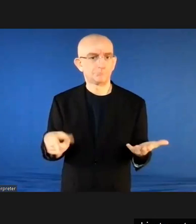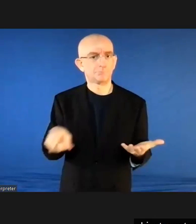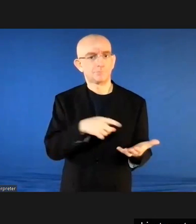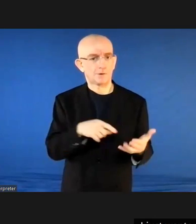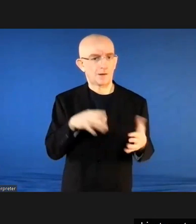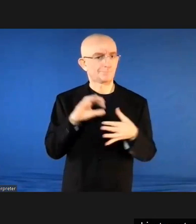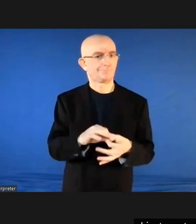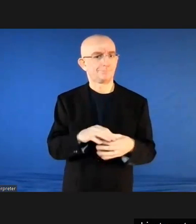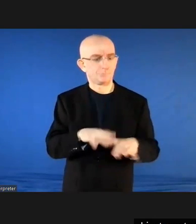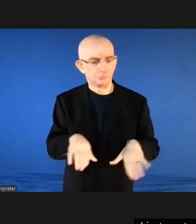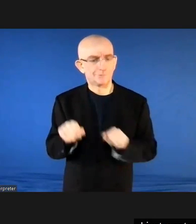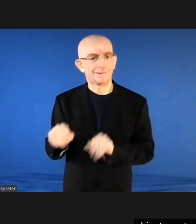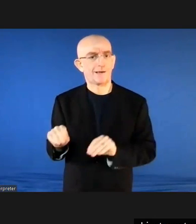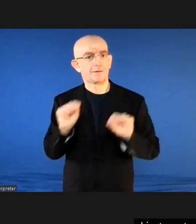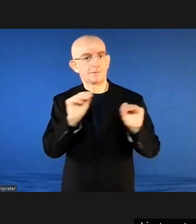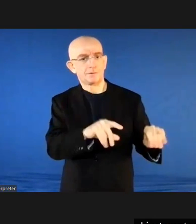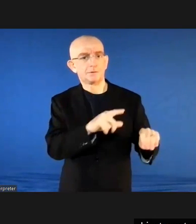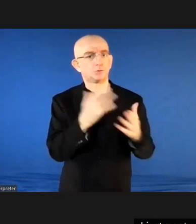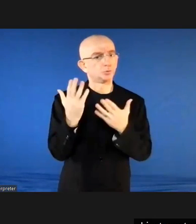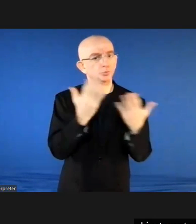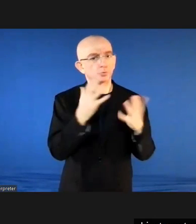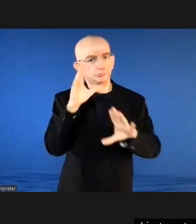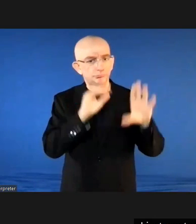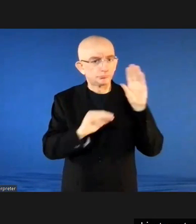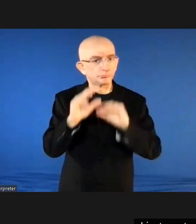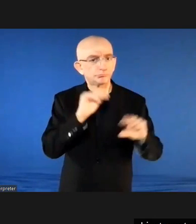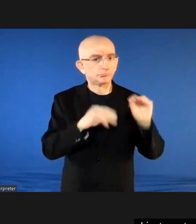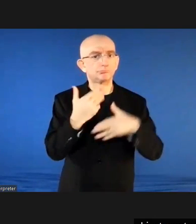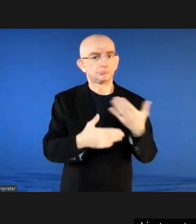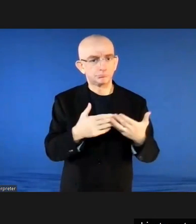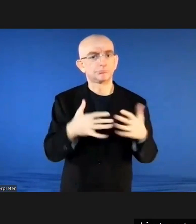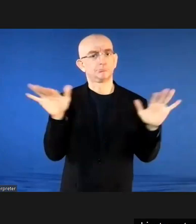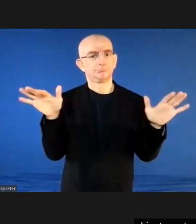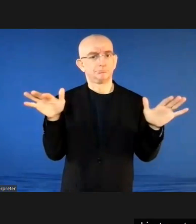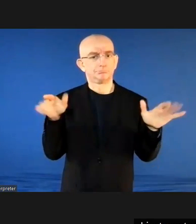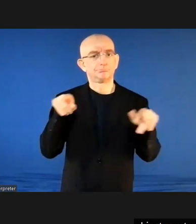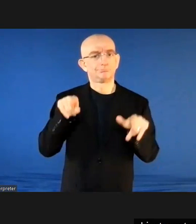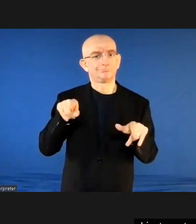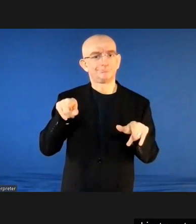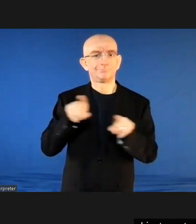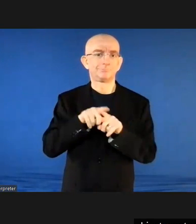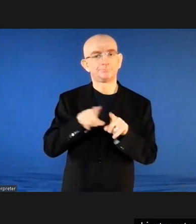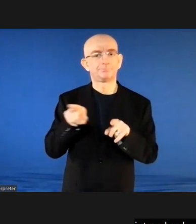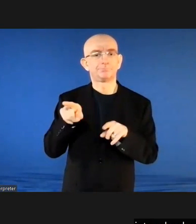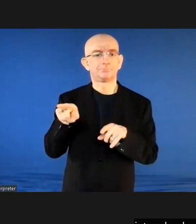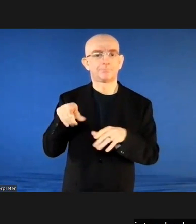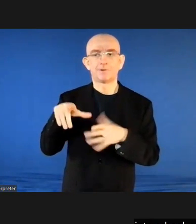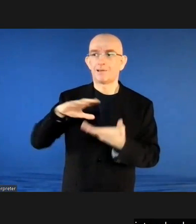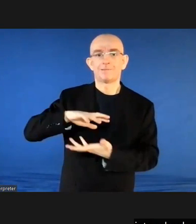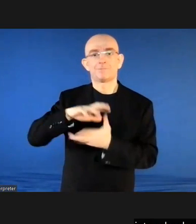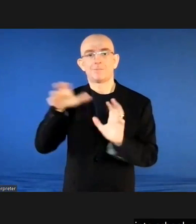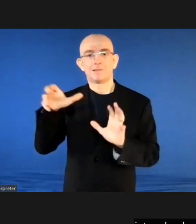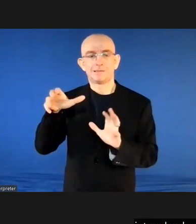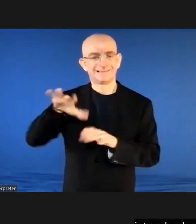in the light of the pandemic, and then a little bit about data. So we are supporting